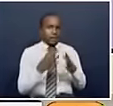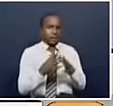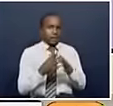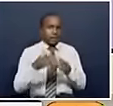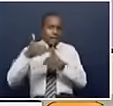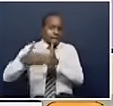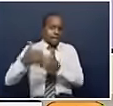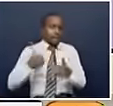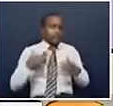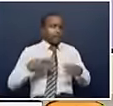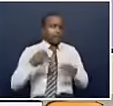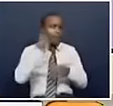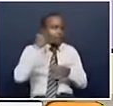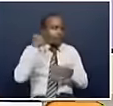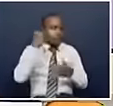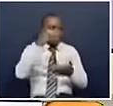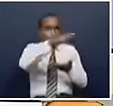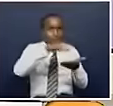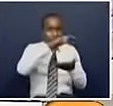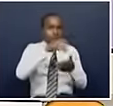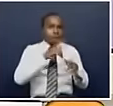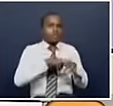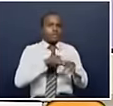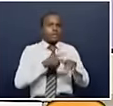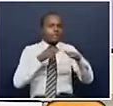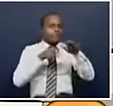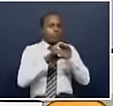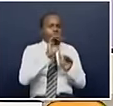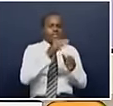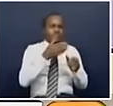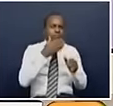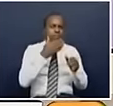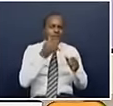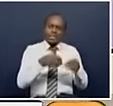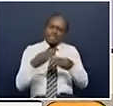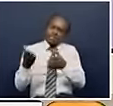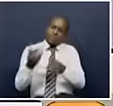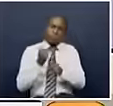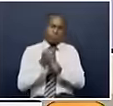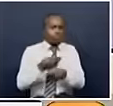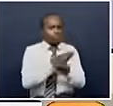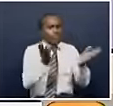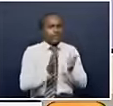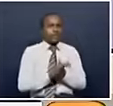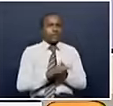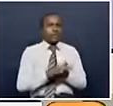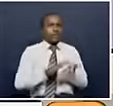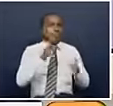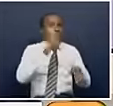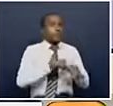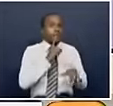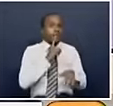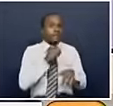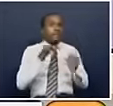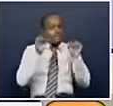Nakumat. Mm-hmm. When you walk into Nakumat and you ask Nakumat, why wouldn't you give these guys an opportunity to supply to you? Oftentimes they will be telling you, yes,